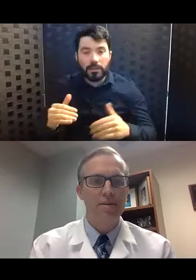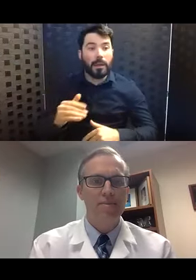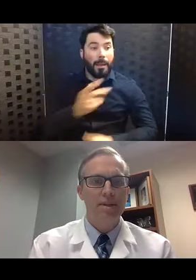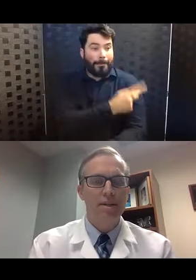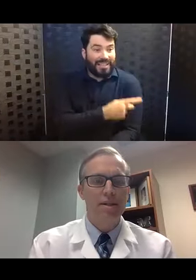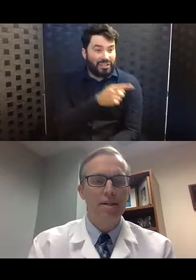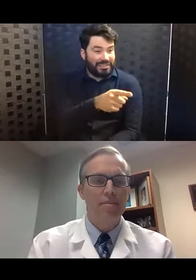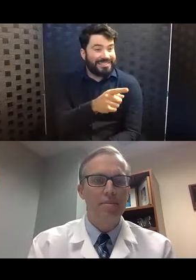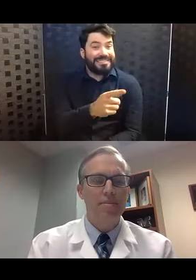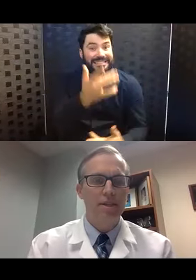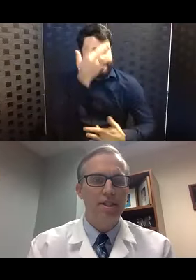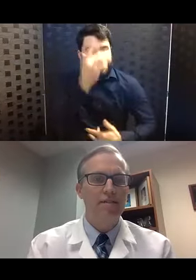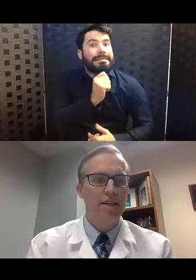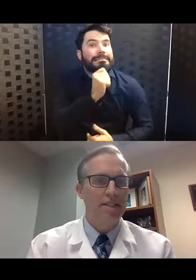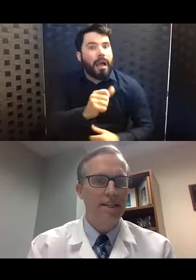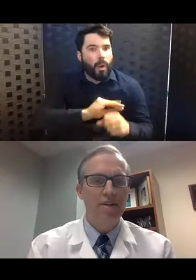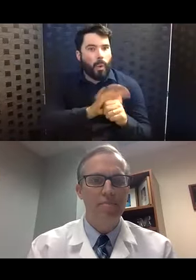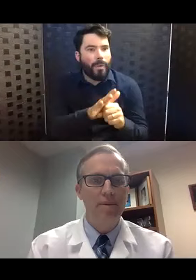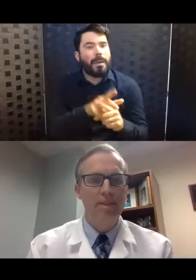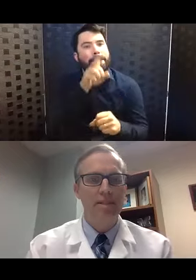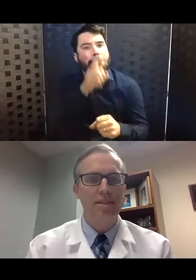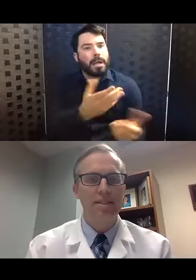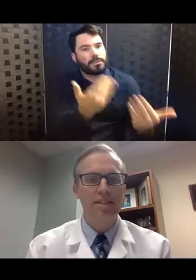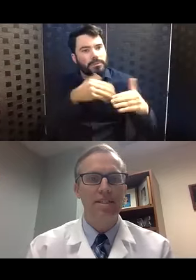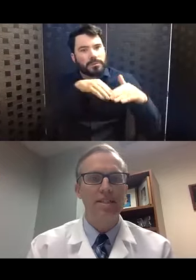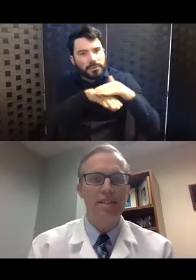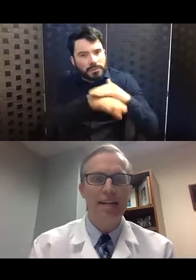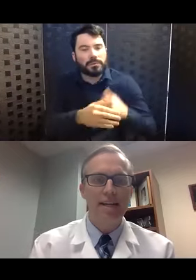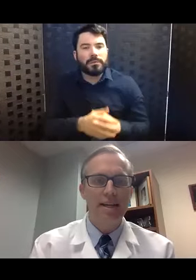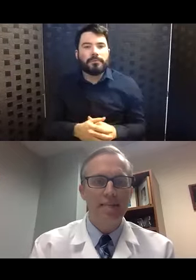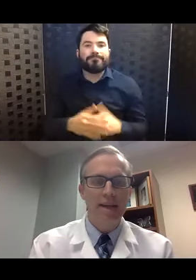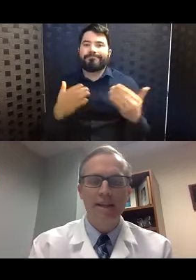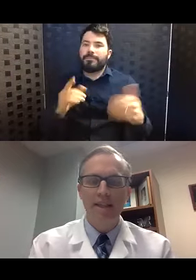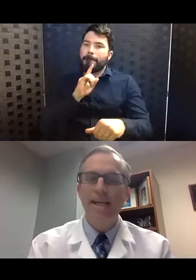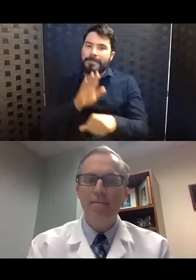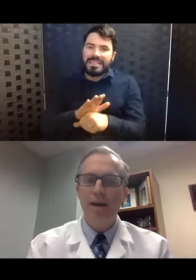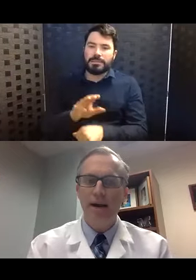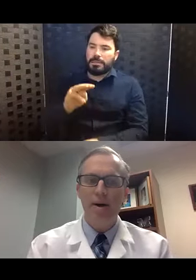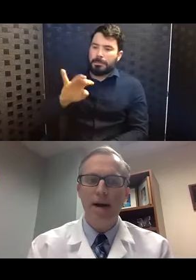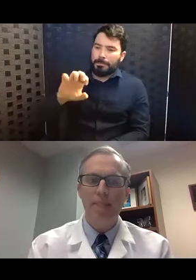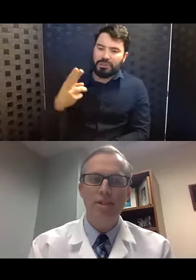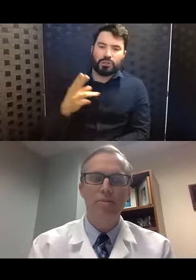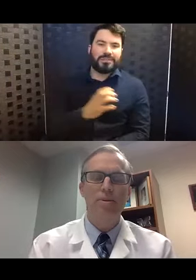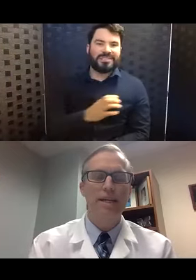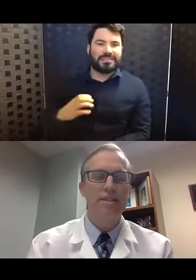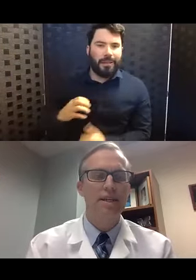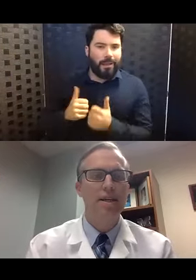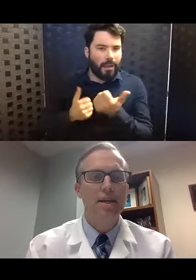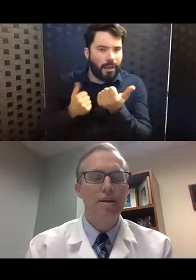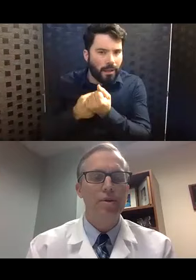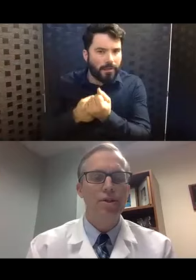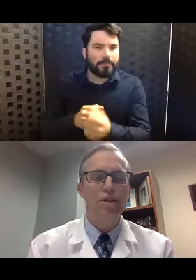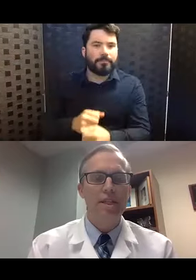conditions, achieving a continued commitment to citizens of the state, and then thinking about how our operational plans